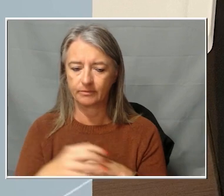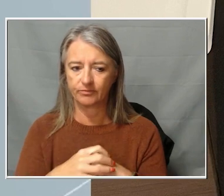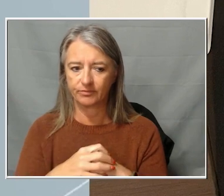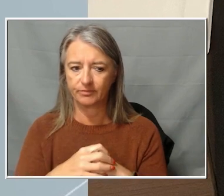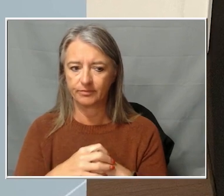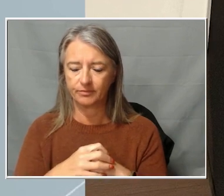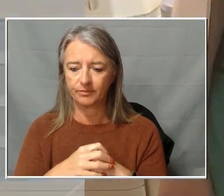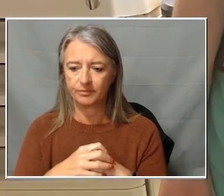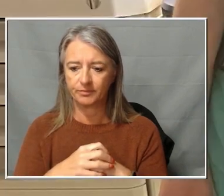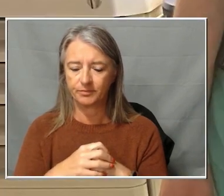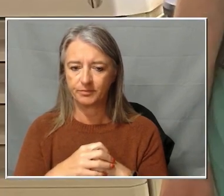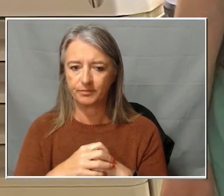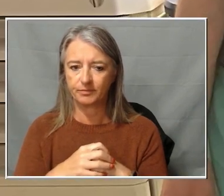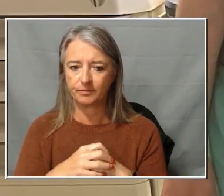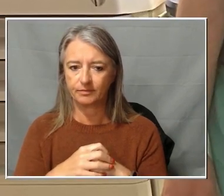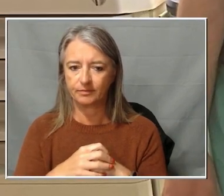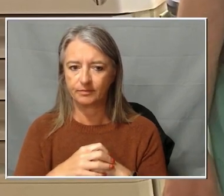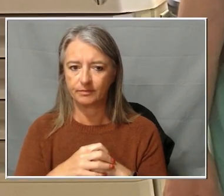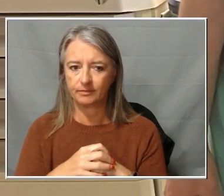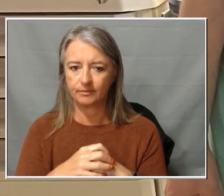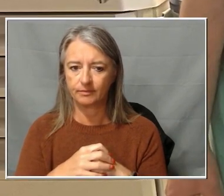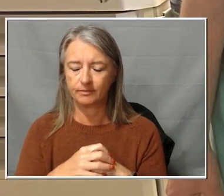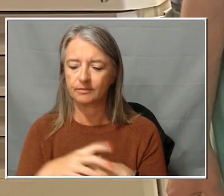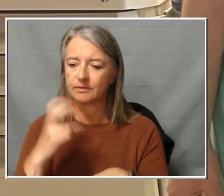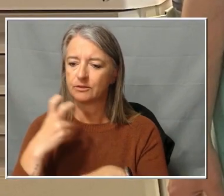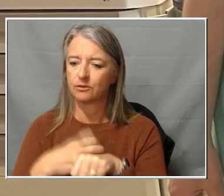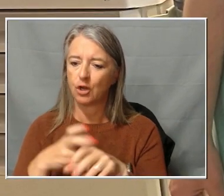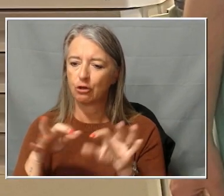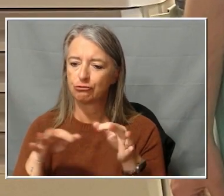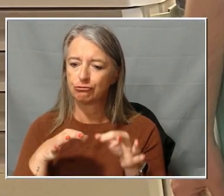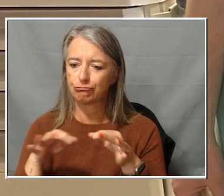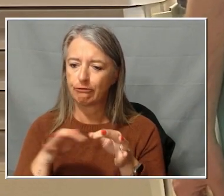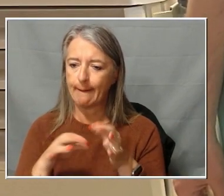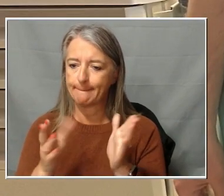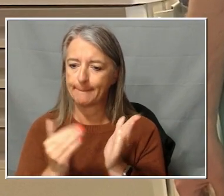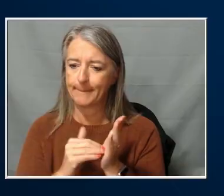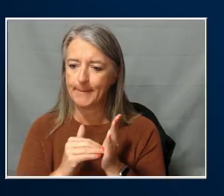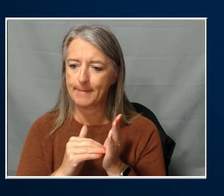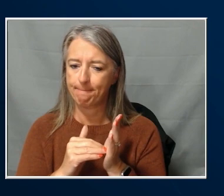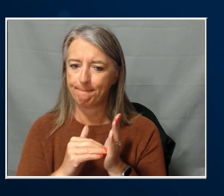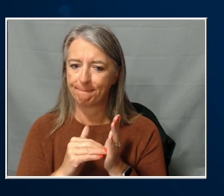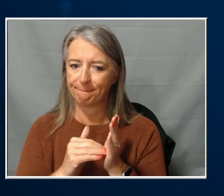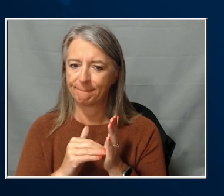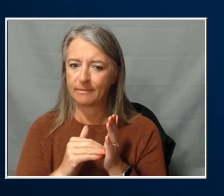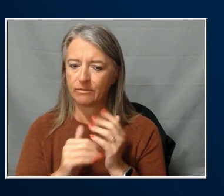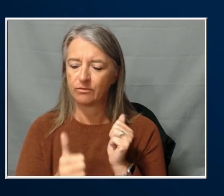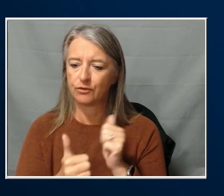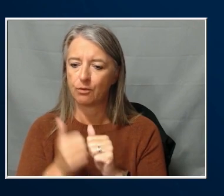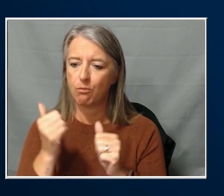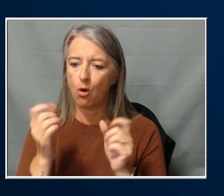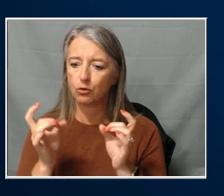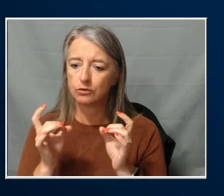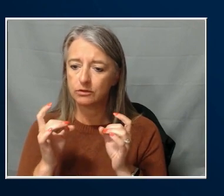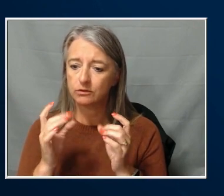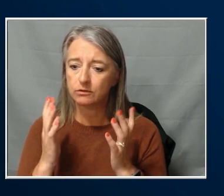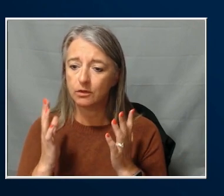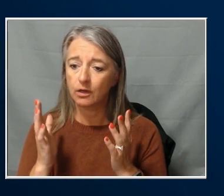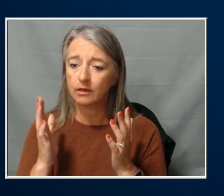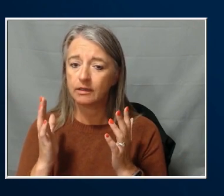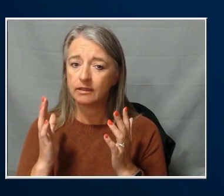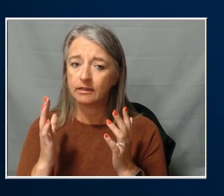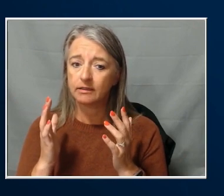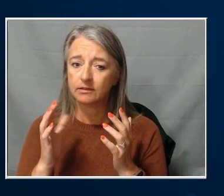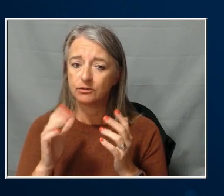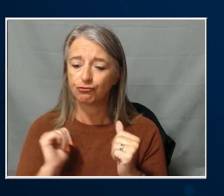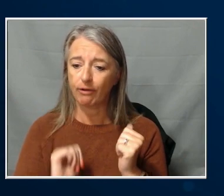gosh, it's hard to describe. Again, the most dramatic thing that happened